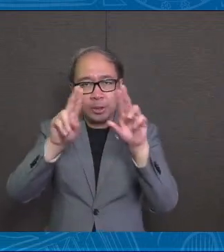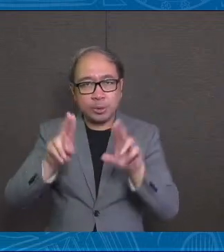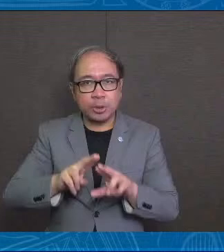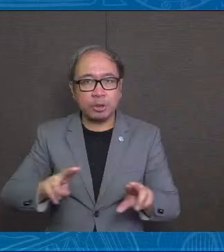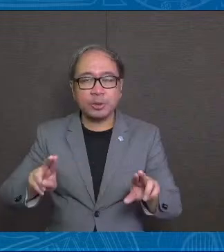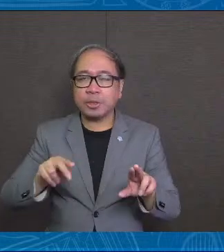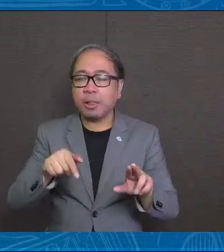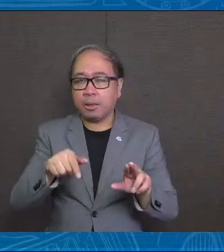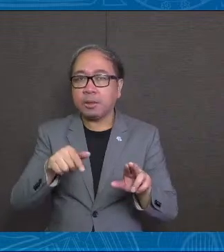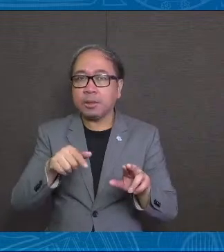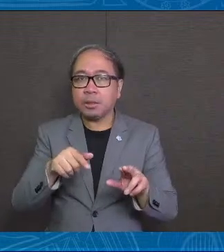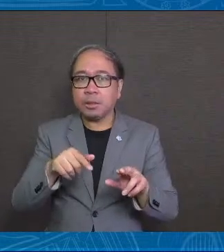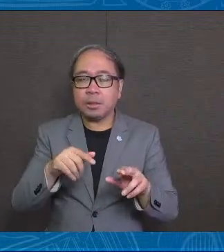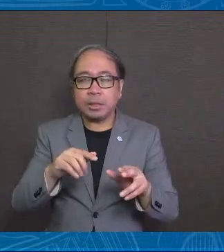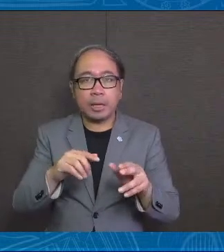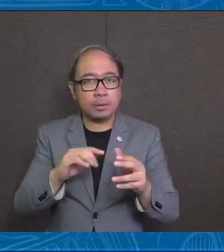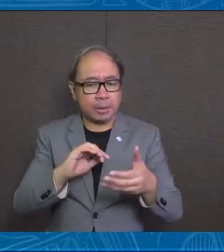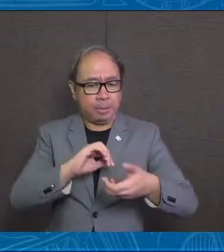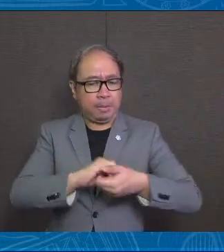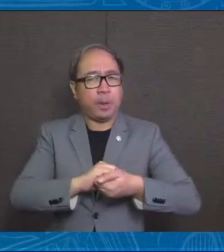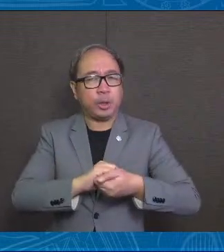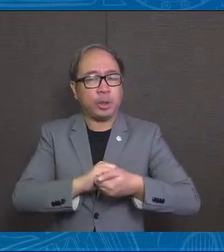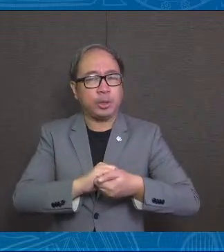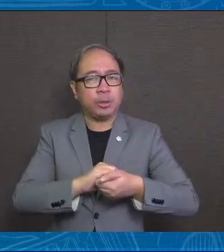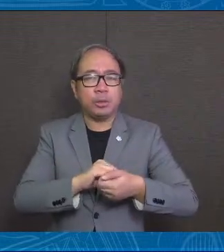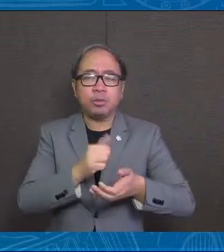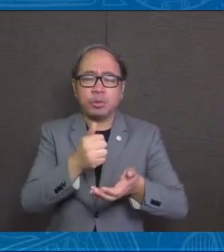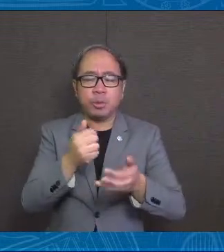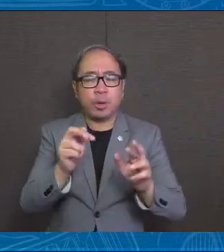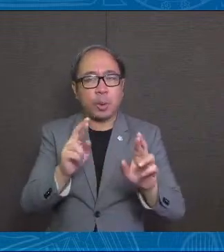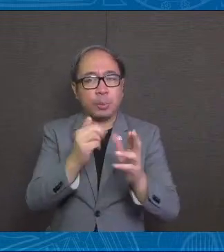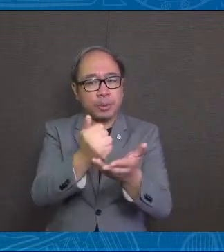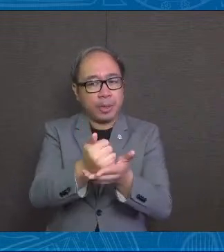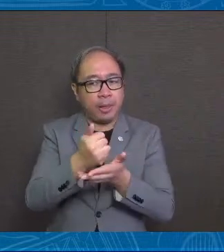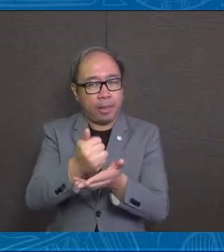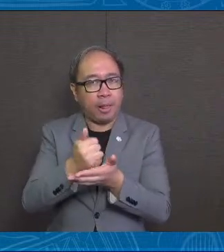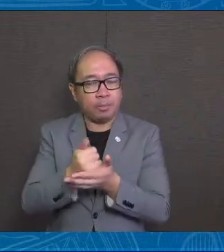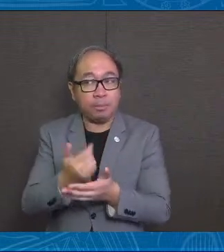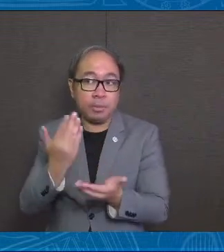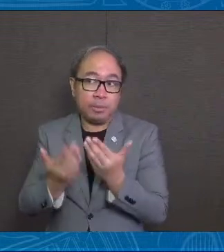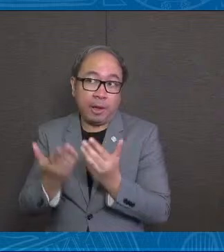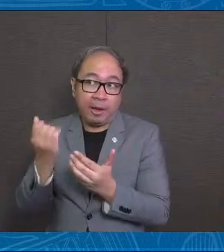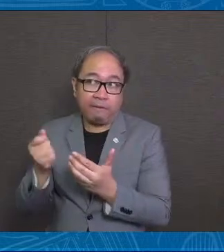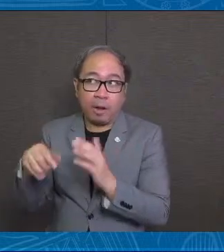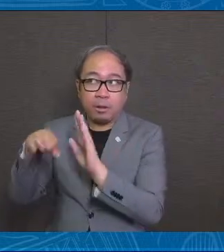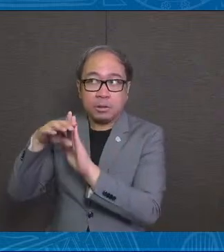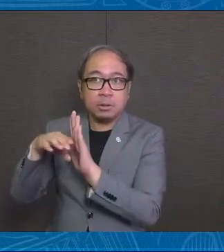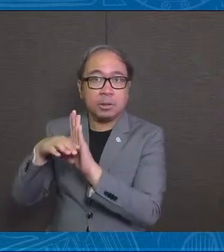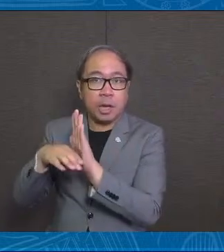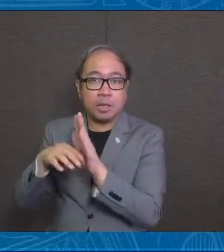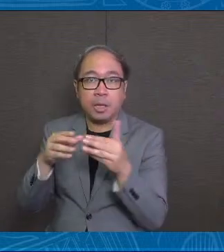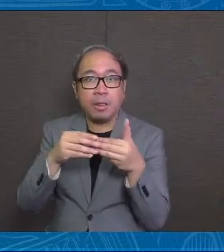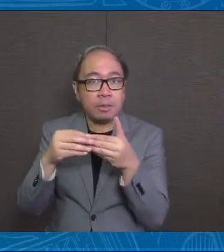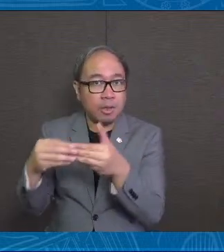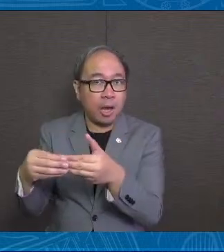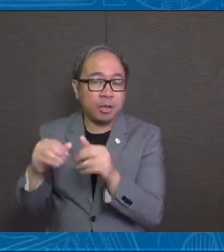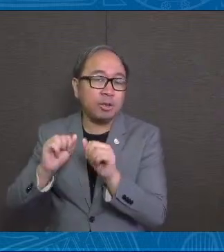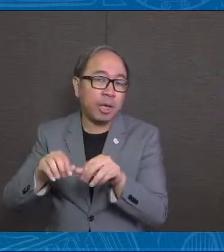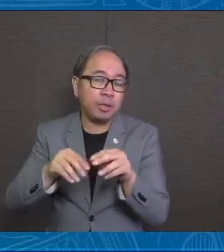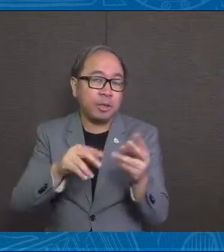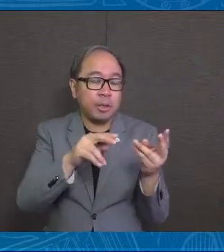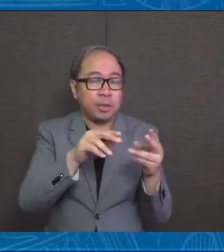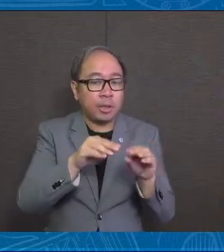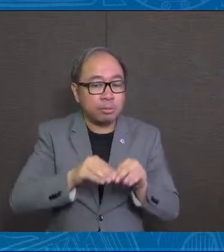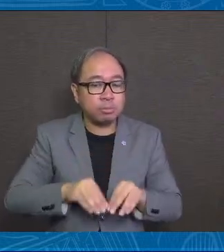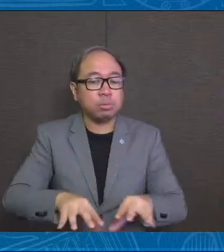us to identify really the specific, if there's a menu out there that we can roll out to our local